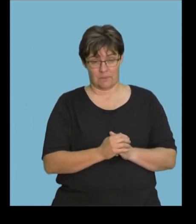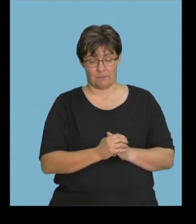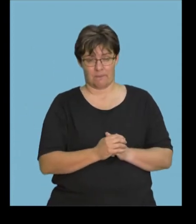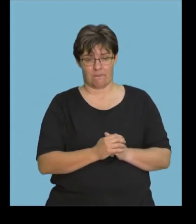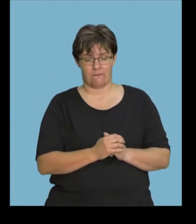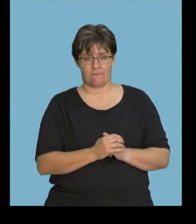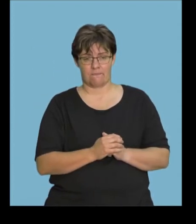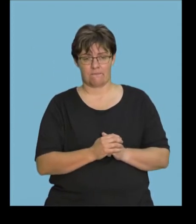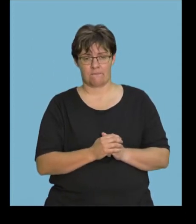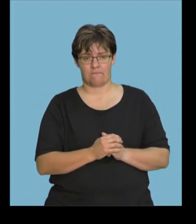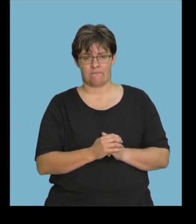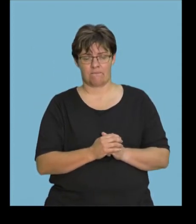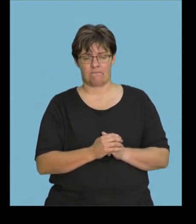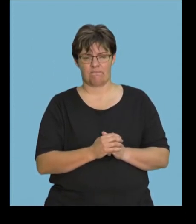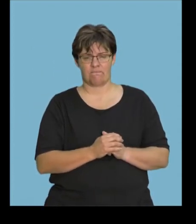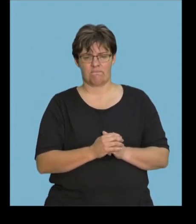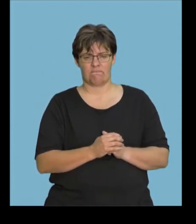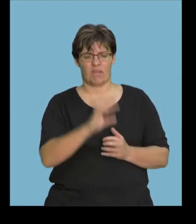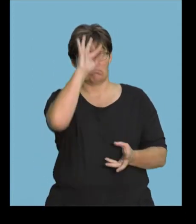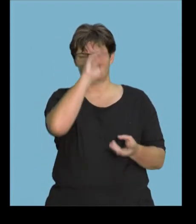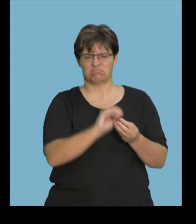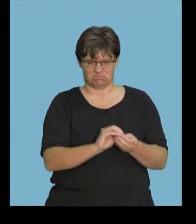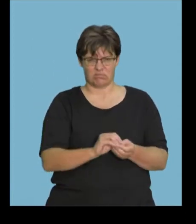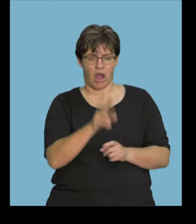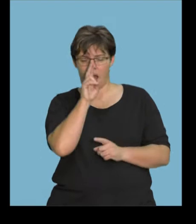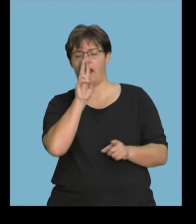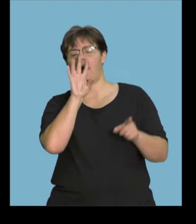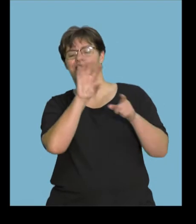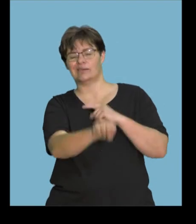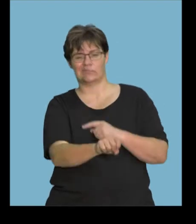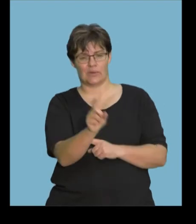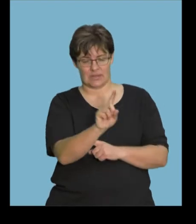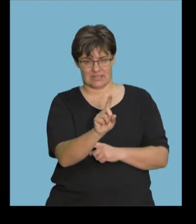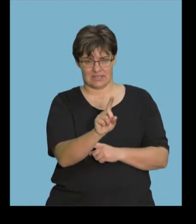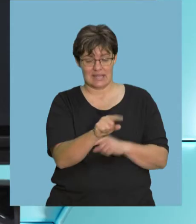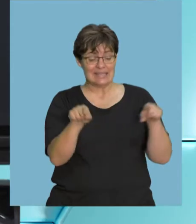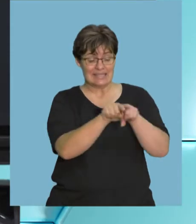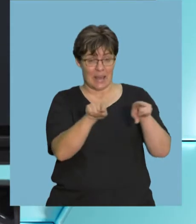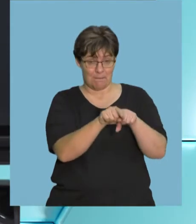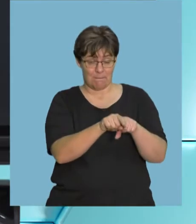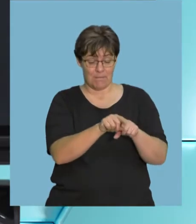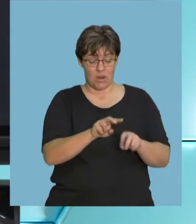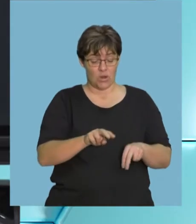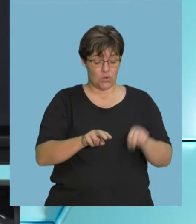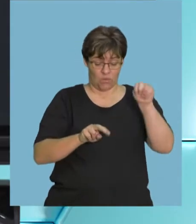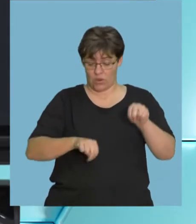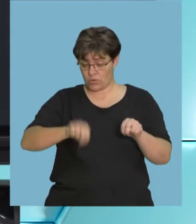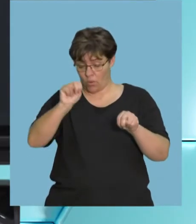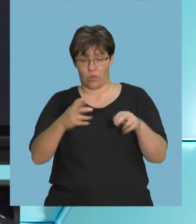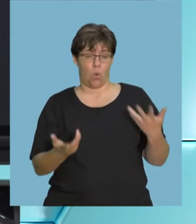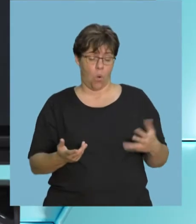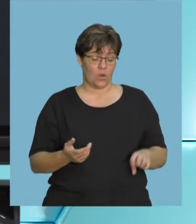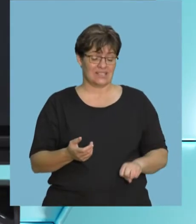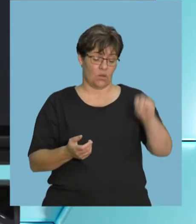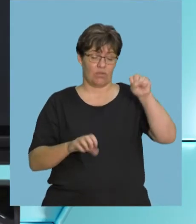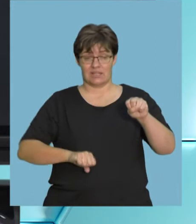or a pull, right? Now, in the nutshell, we've realized that when we talk about like poles, it can